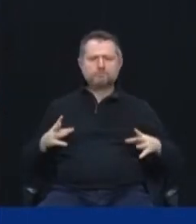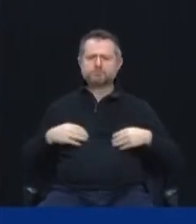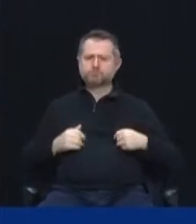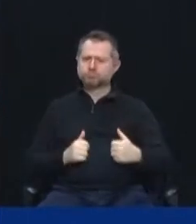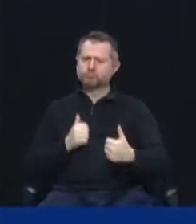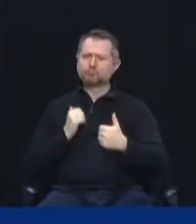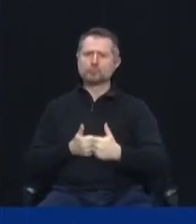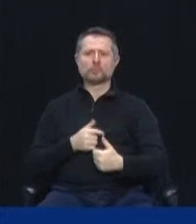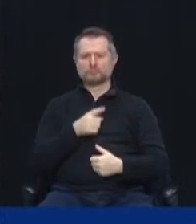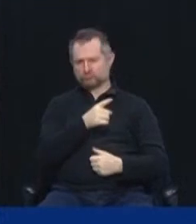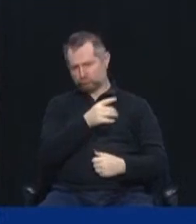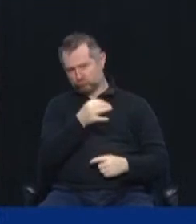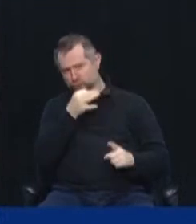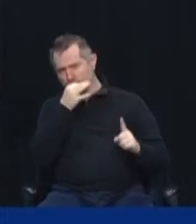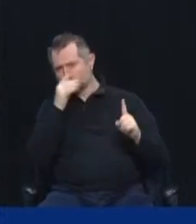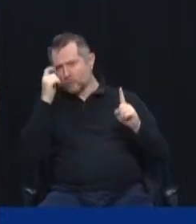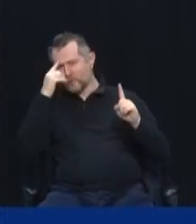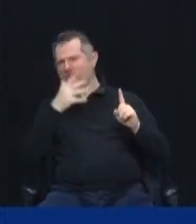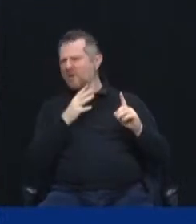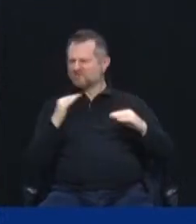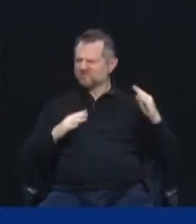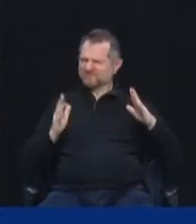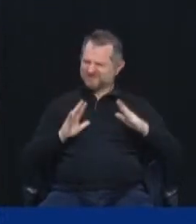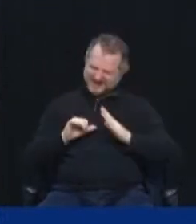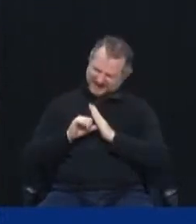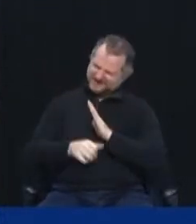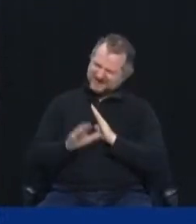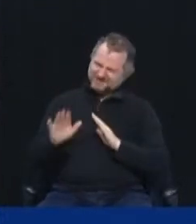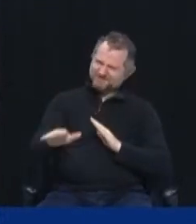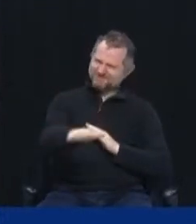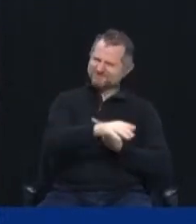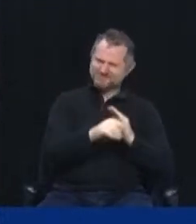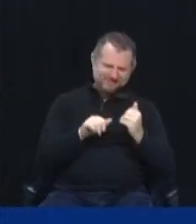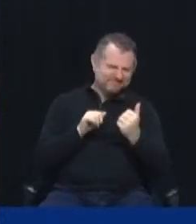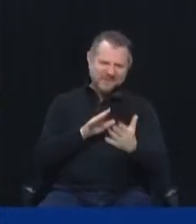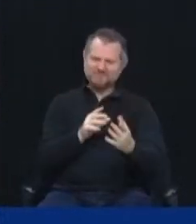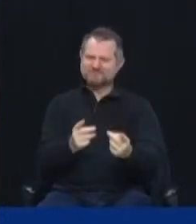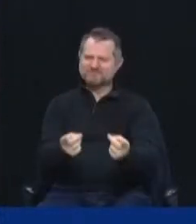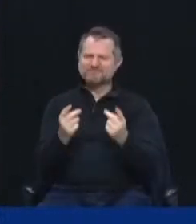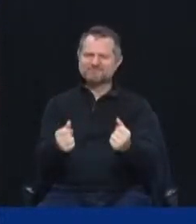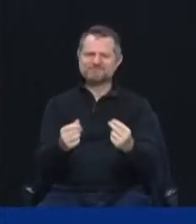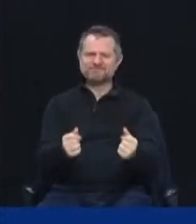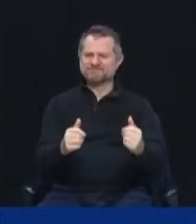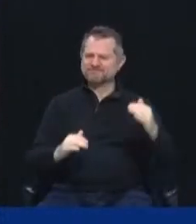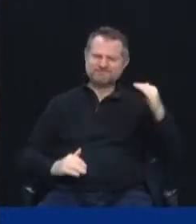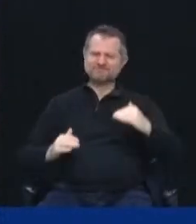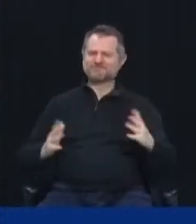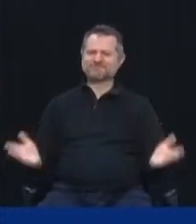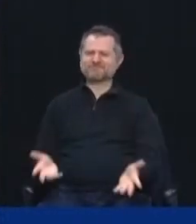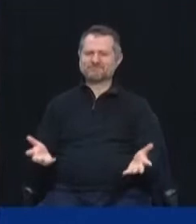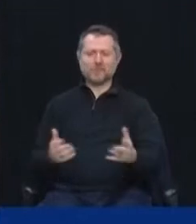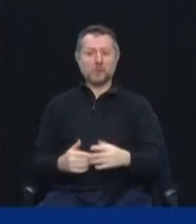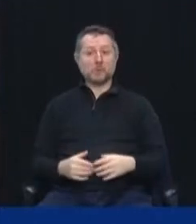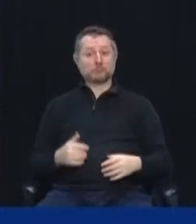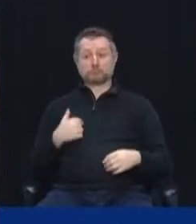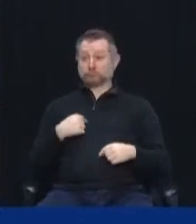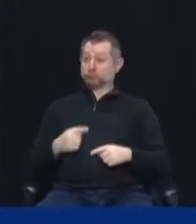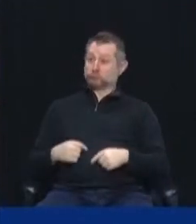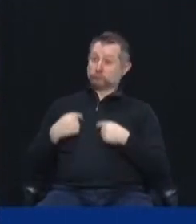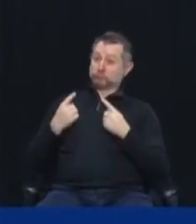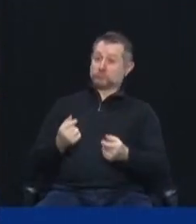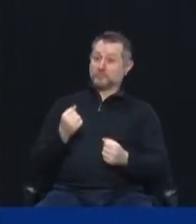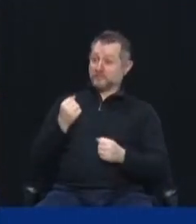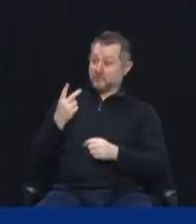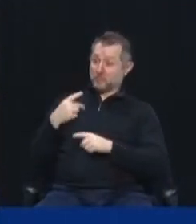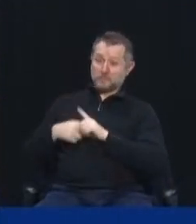those injustices, and you addressed them head on. Today, and so many days in the last few months,